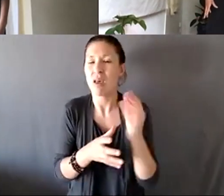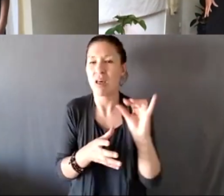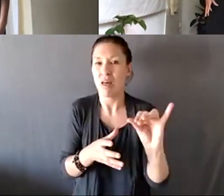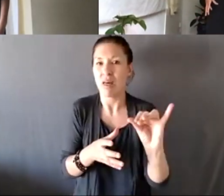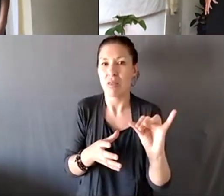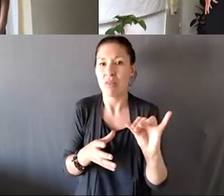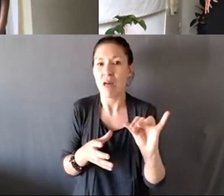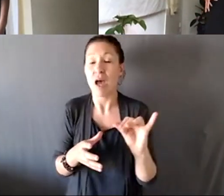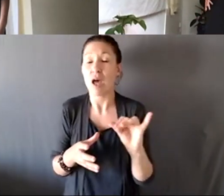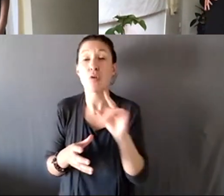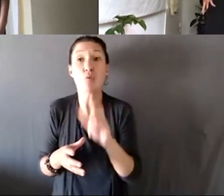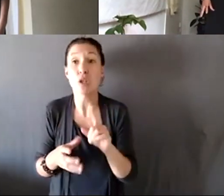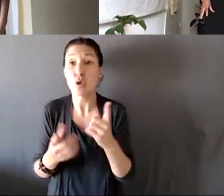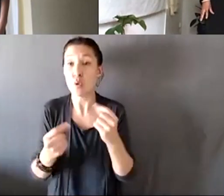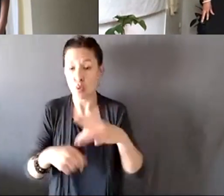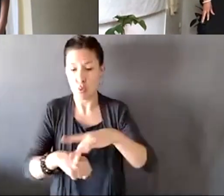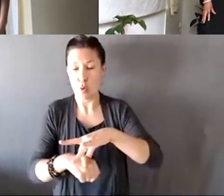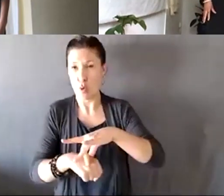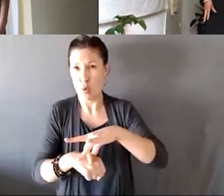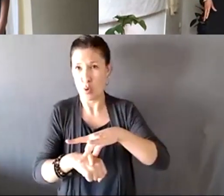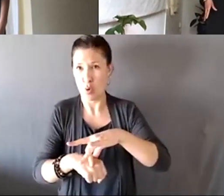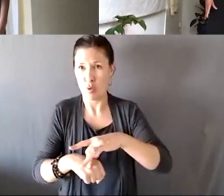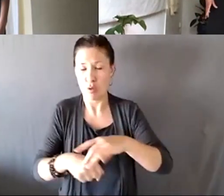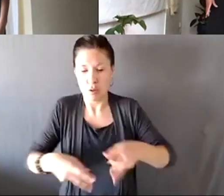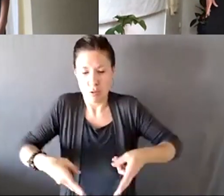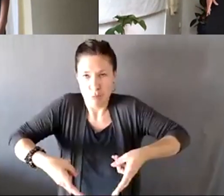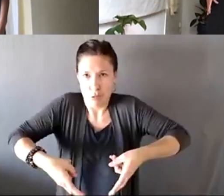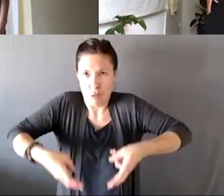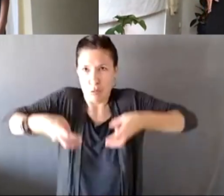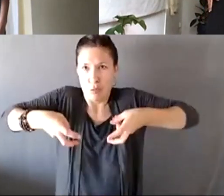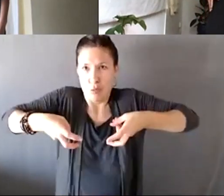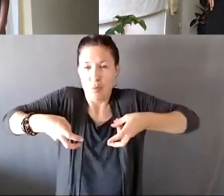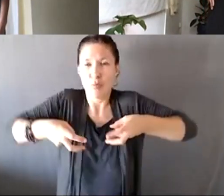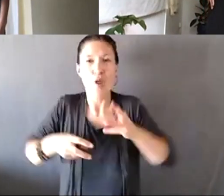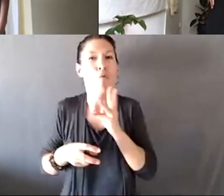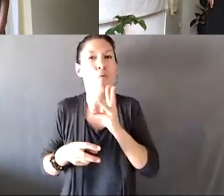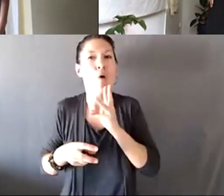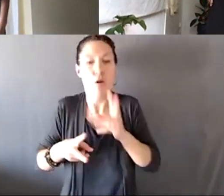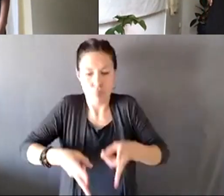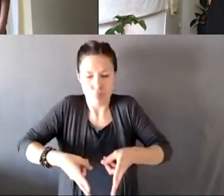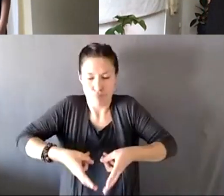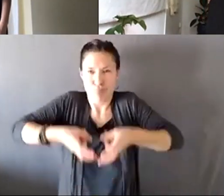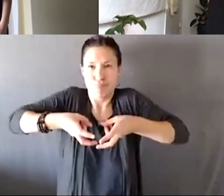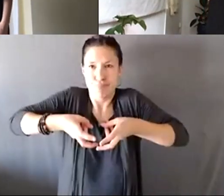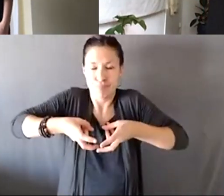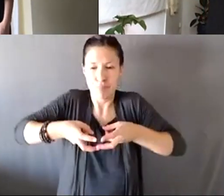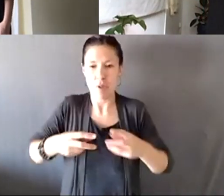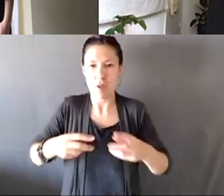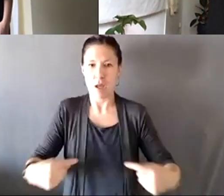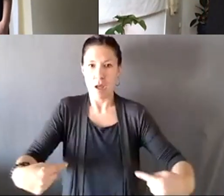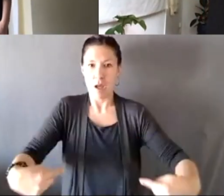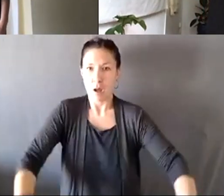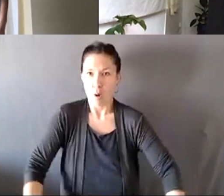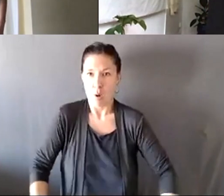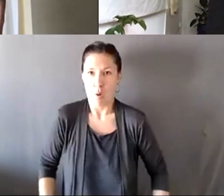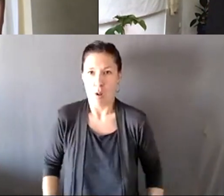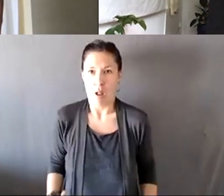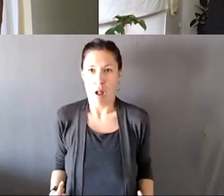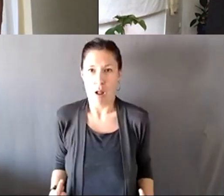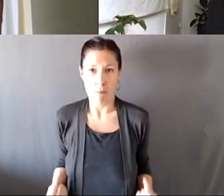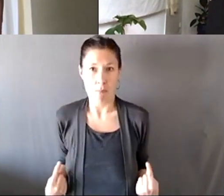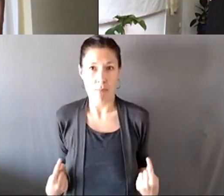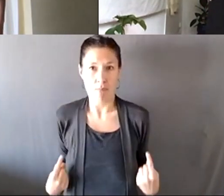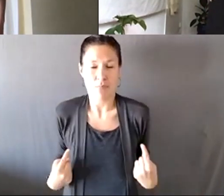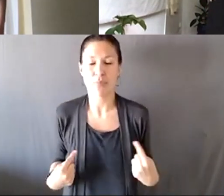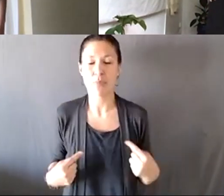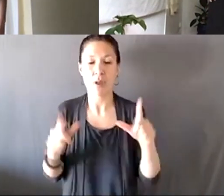the earth. Through the bubbling spring, the energy from the earth rises up the legs to the hips.